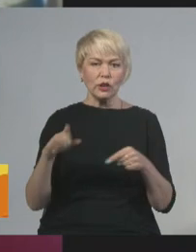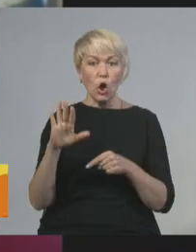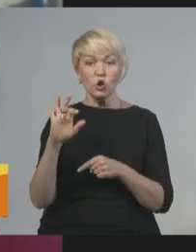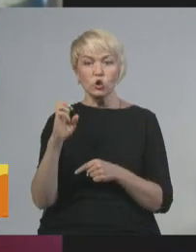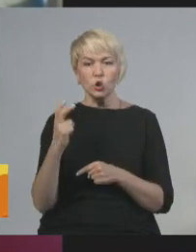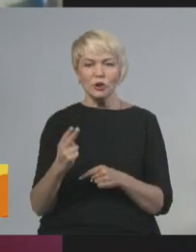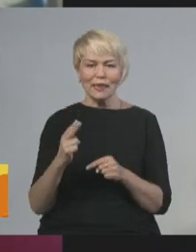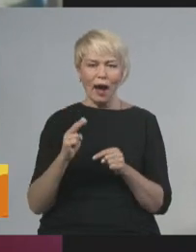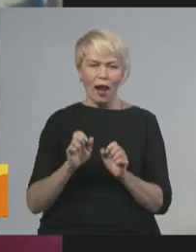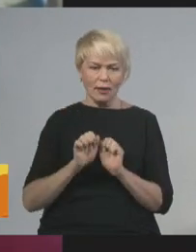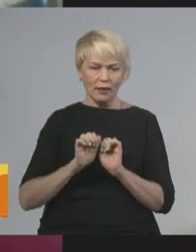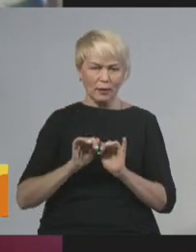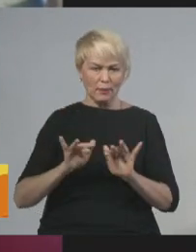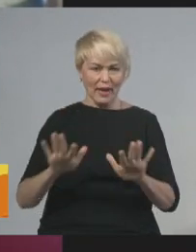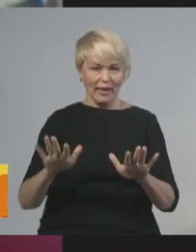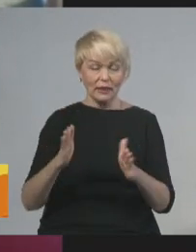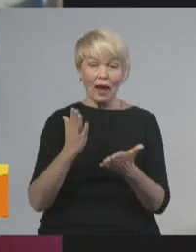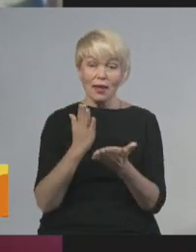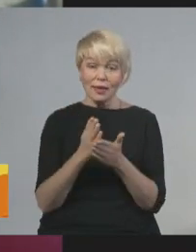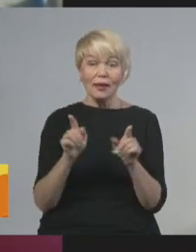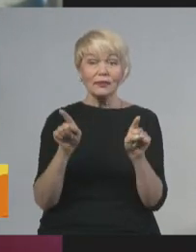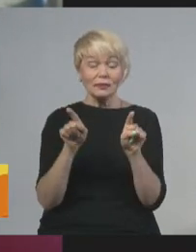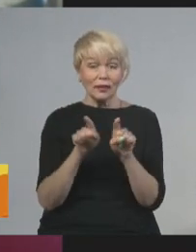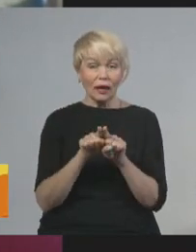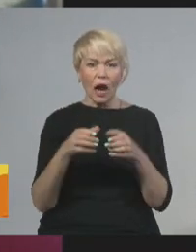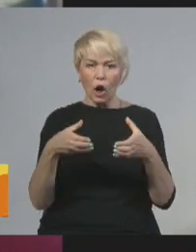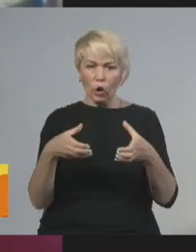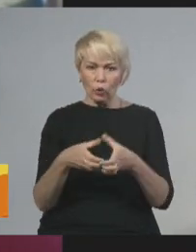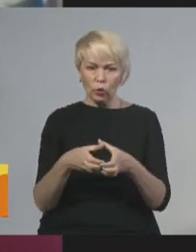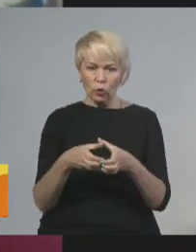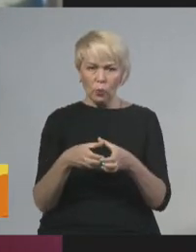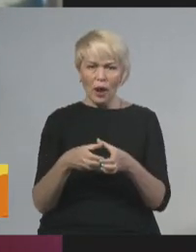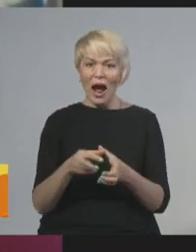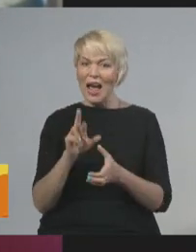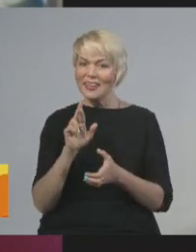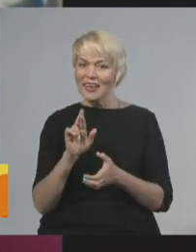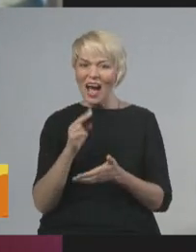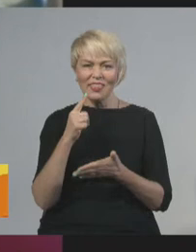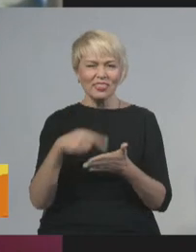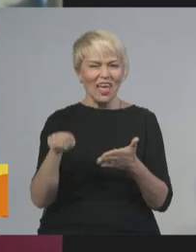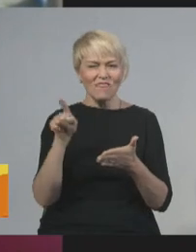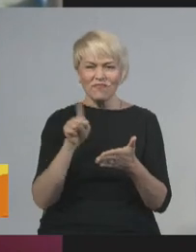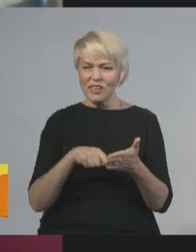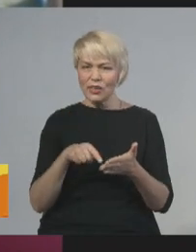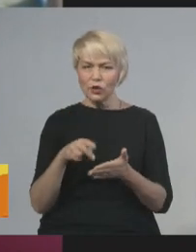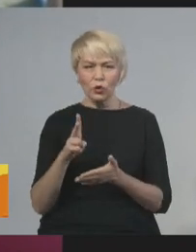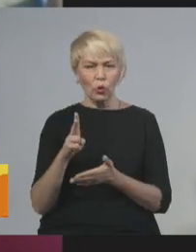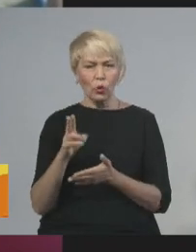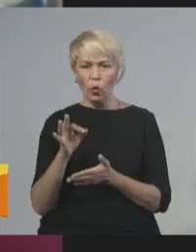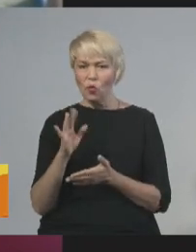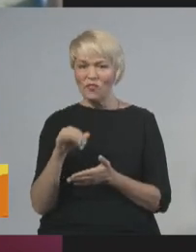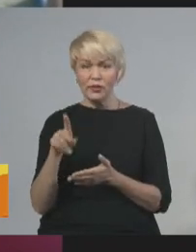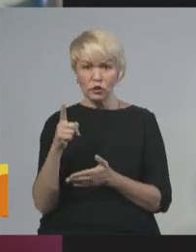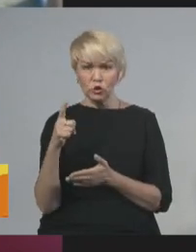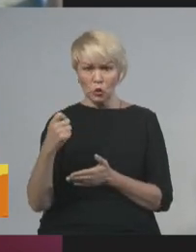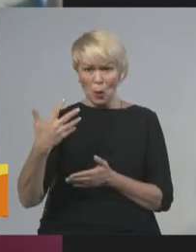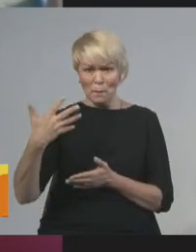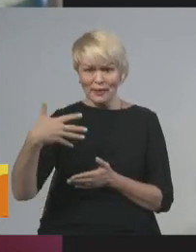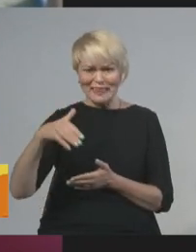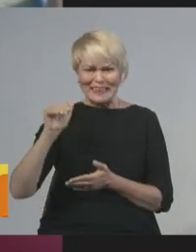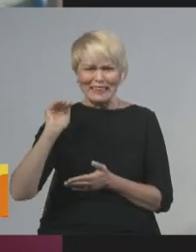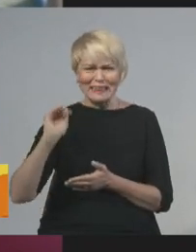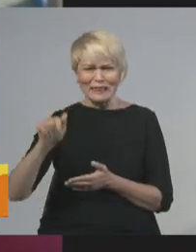a group i don't believe in kavid and it gathers 150 000 people the author of the article